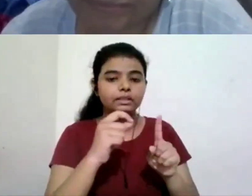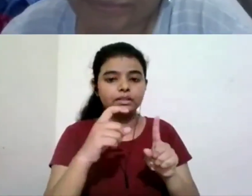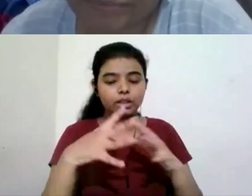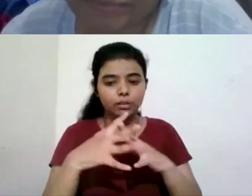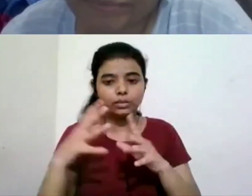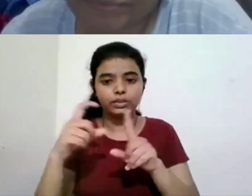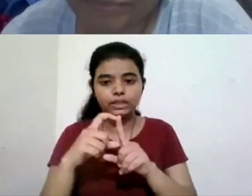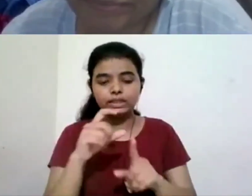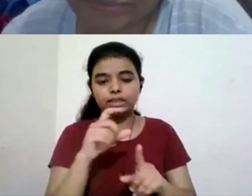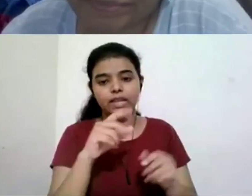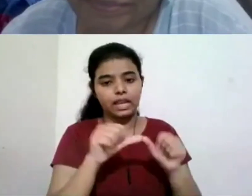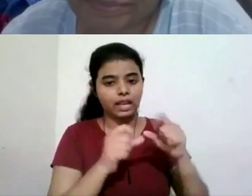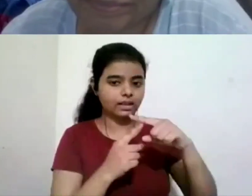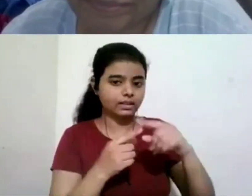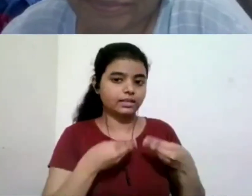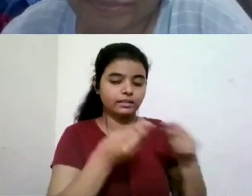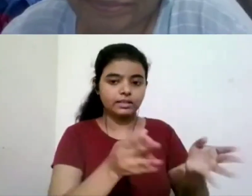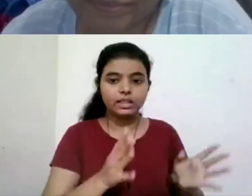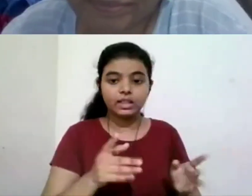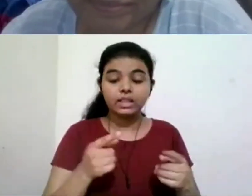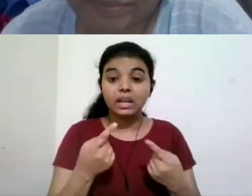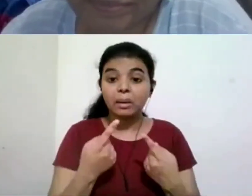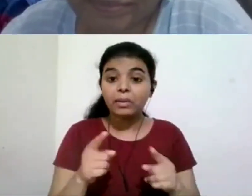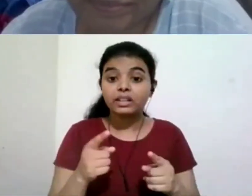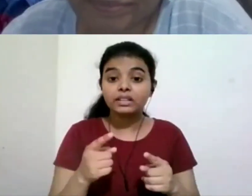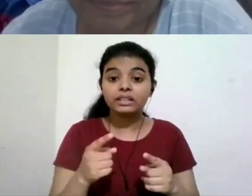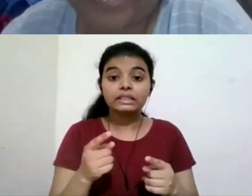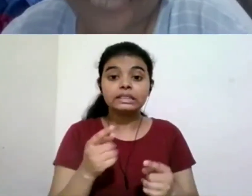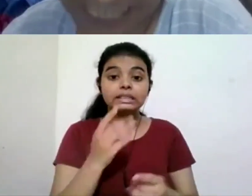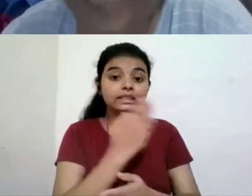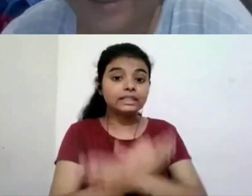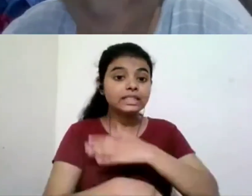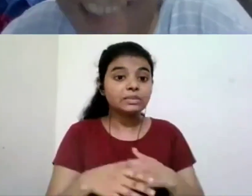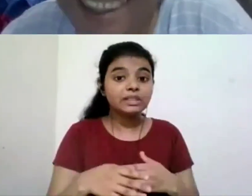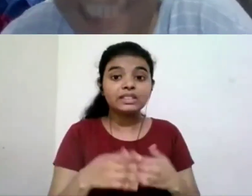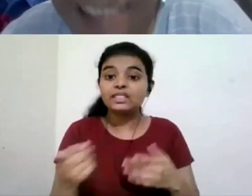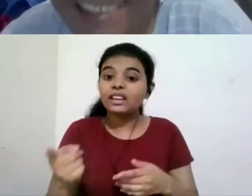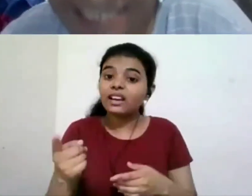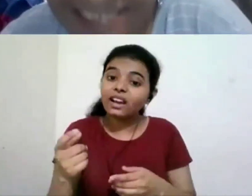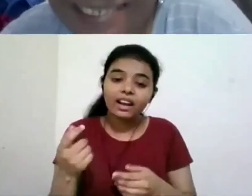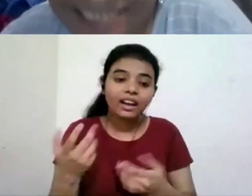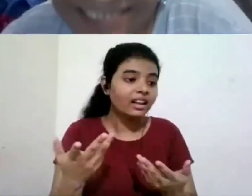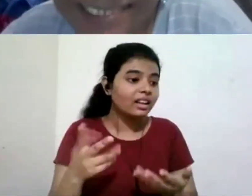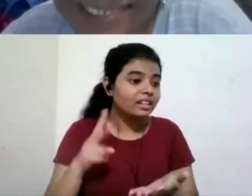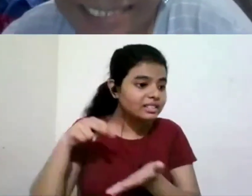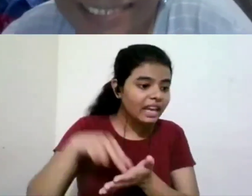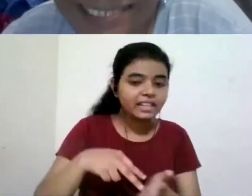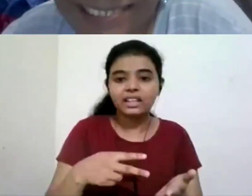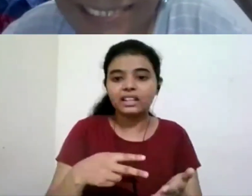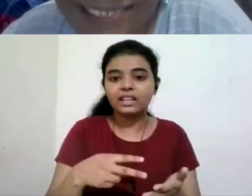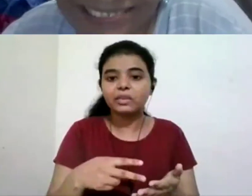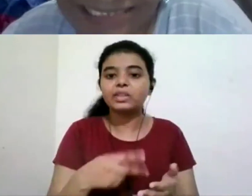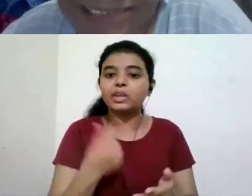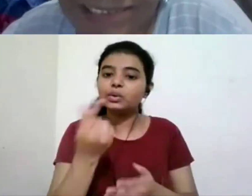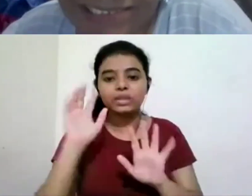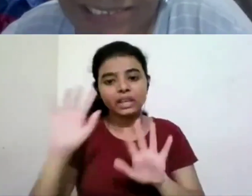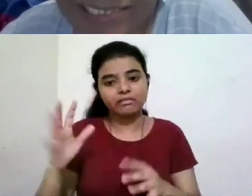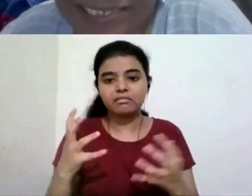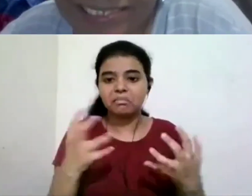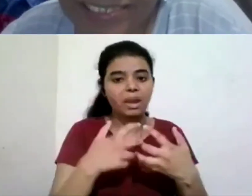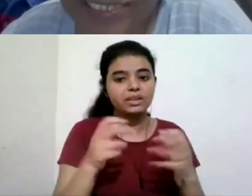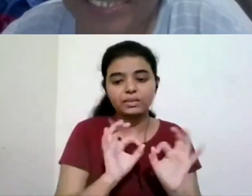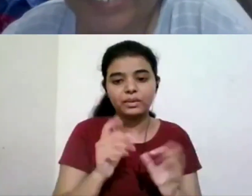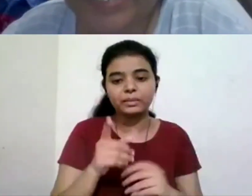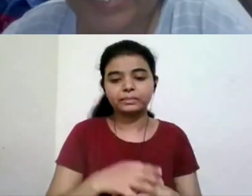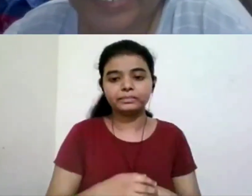conclusion, even this disability friendly judgment uses this phrase of standing and this thing. So, and this